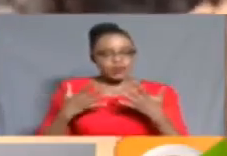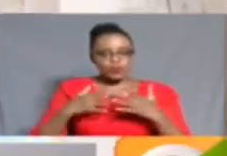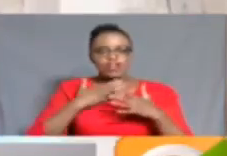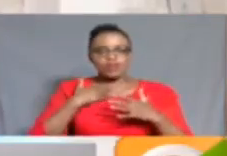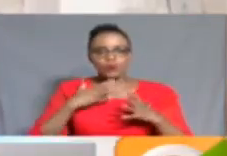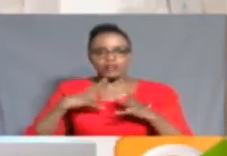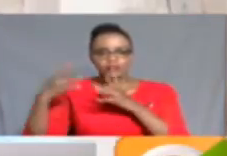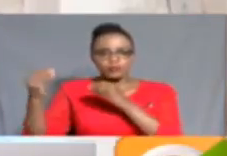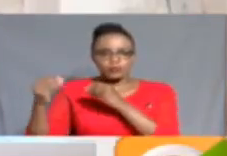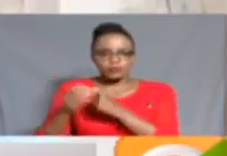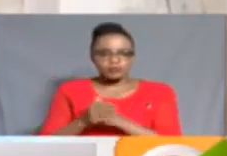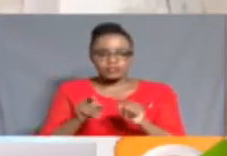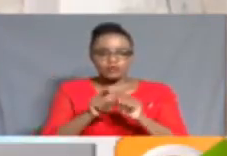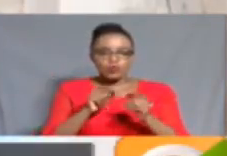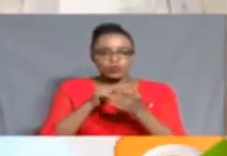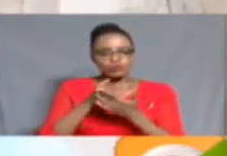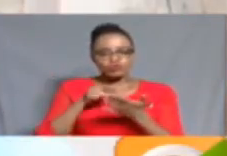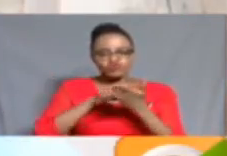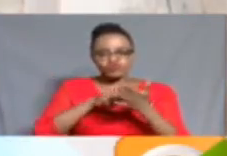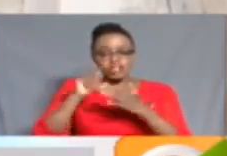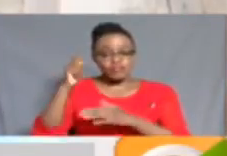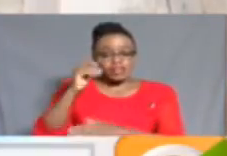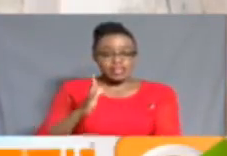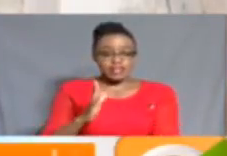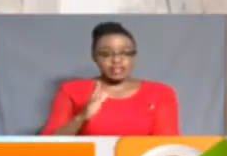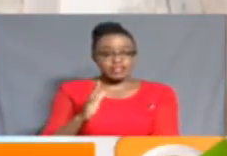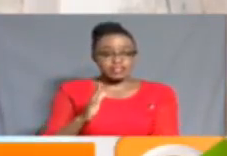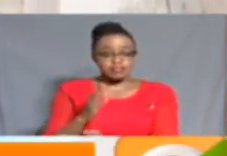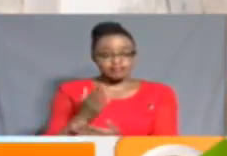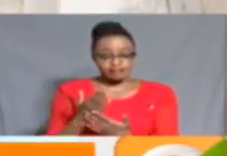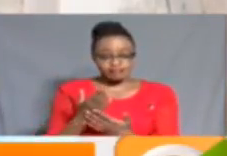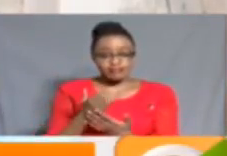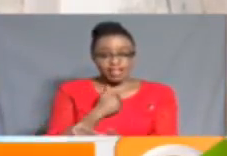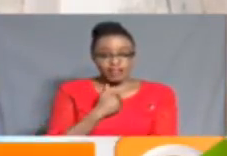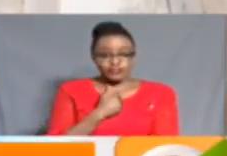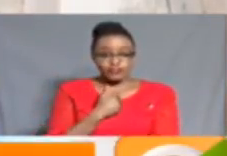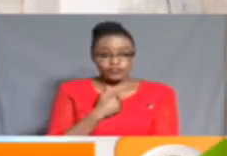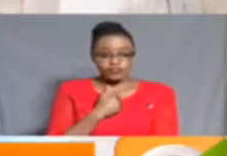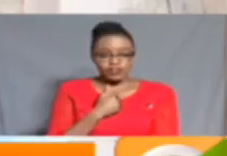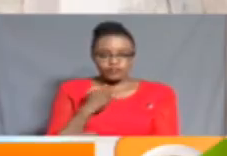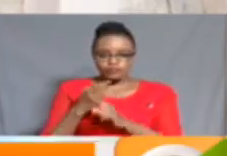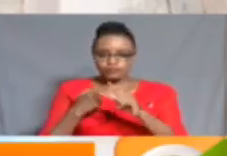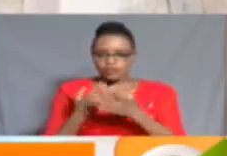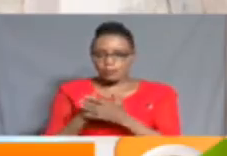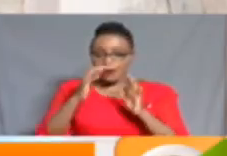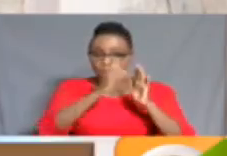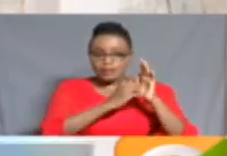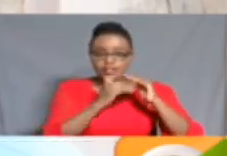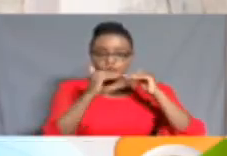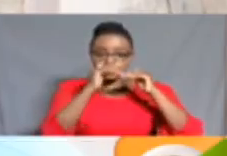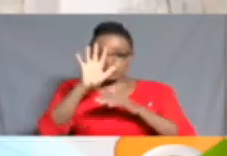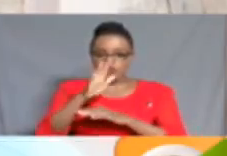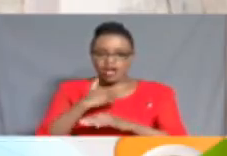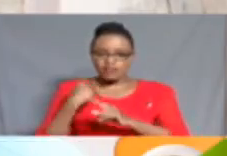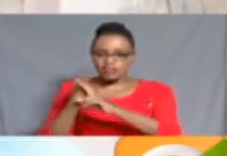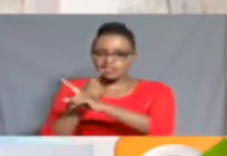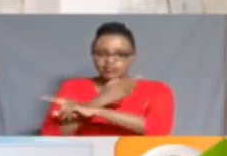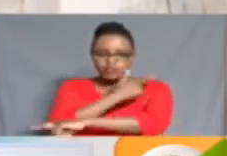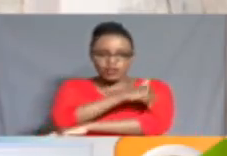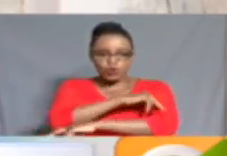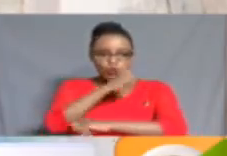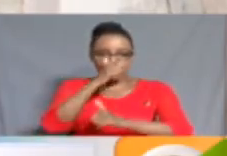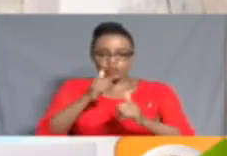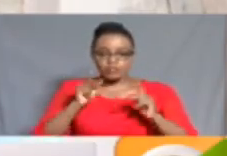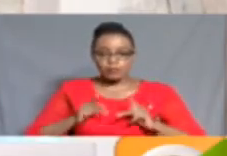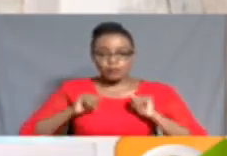go. Tunataka pia kuhimiza wananchi wetu ya kwamba kuna apart from Machakos level 5 tuko na hospitali zingine pia